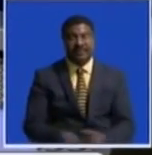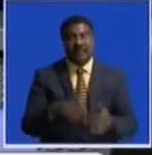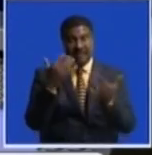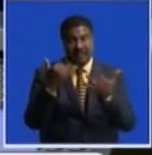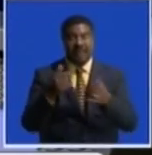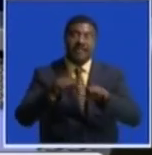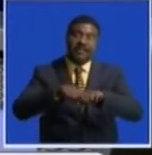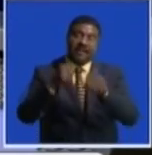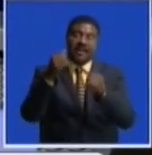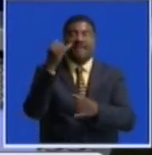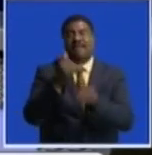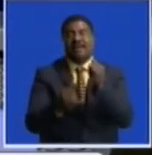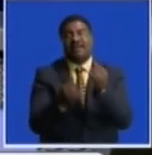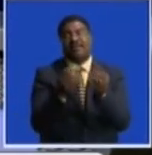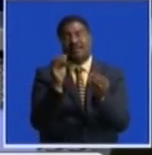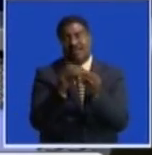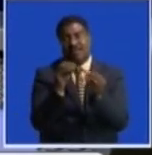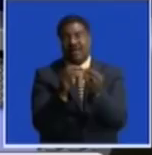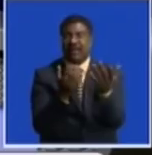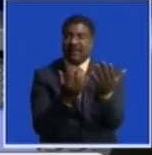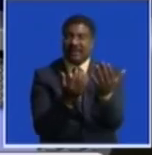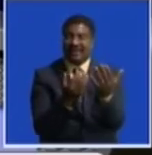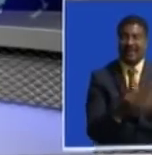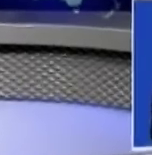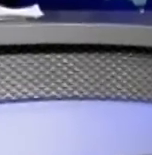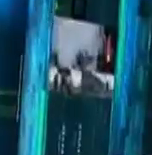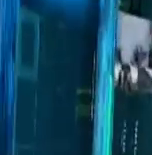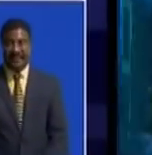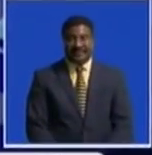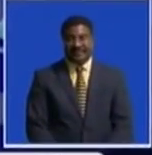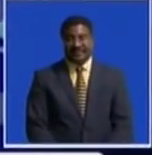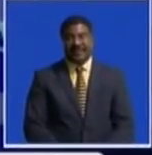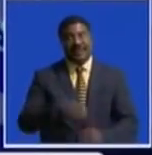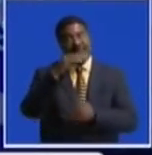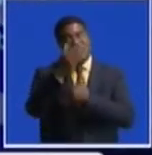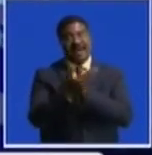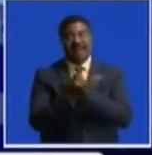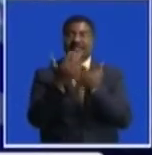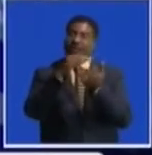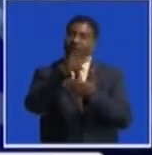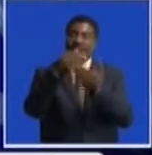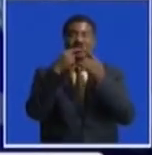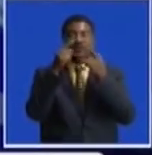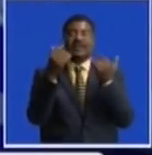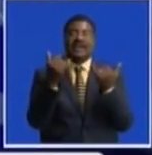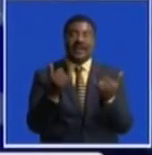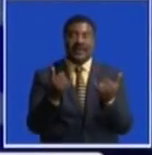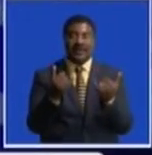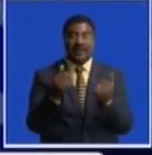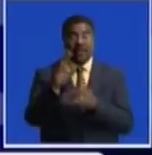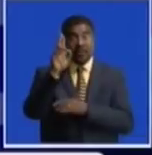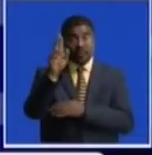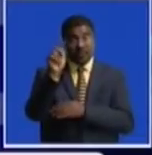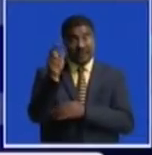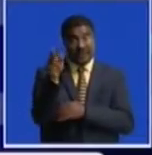Just now we go for our final break. We'll be right back with more news. Stay with us. Welcome back, and now for the rest of the news. University